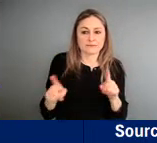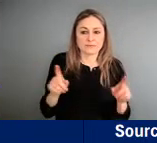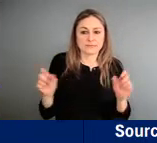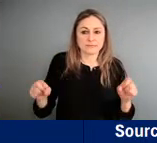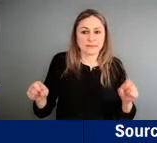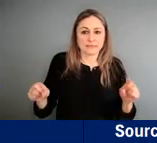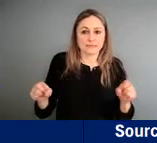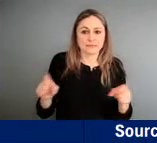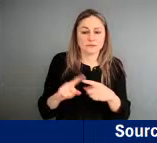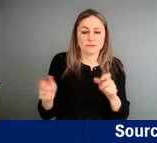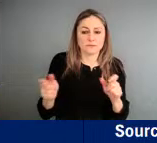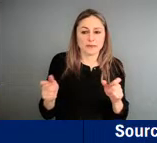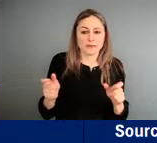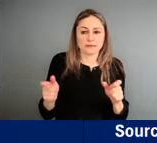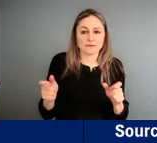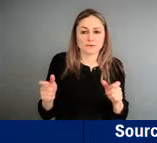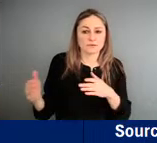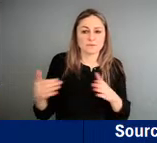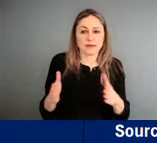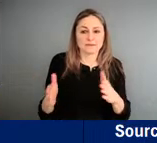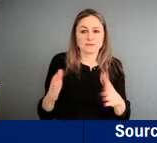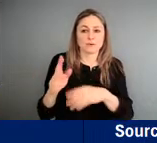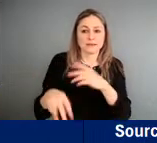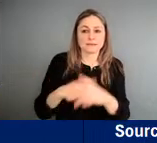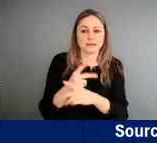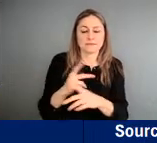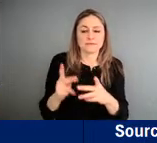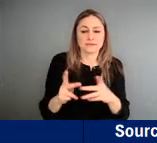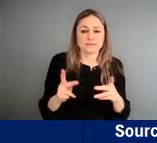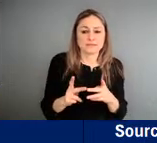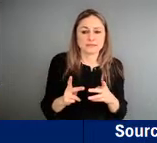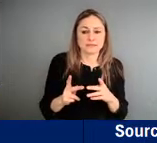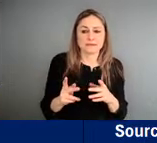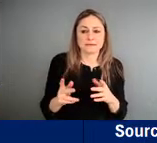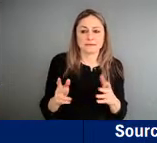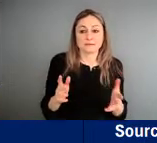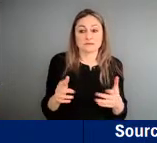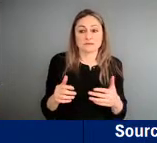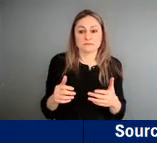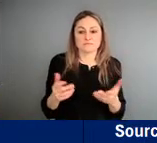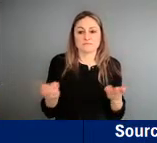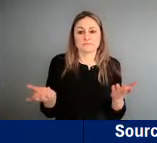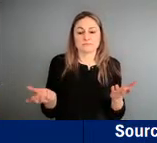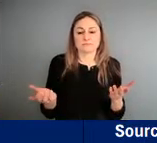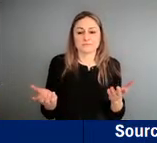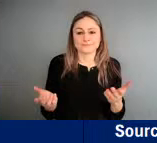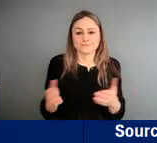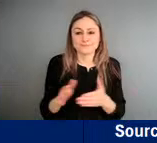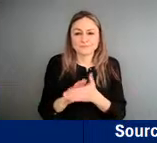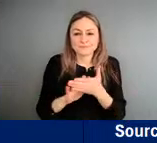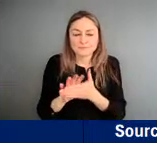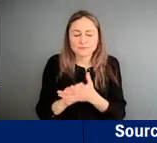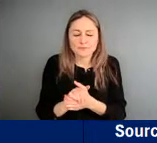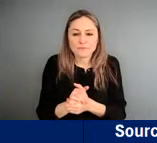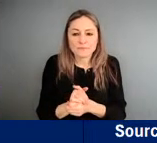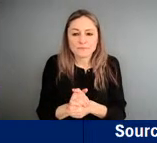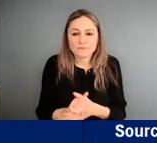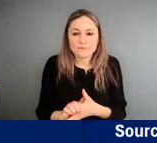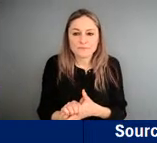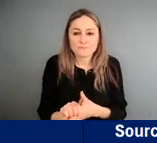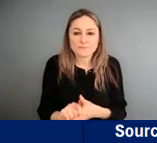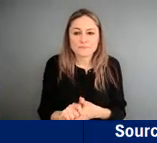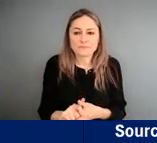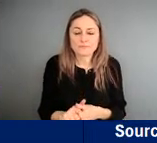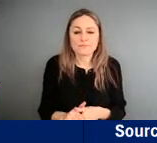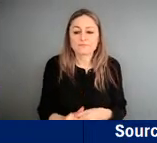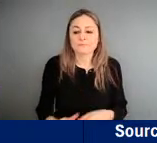manage pathway type facilities versus just existing capacity to do that. Because I think that's for us, I know it's a growth